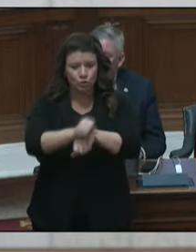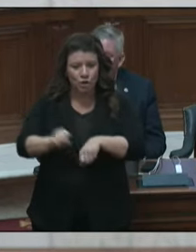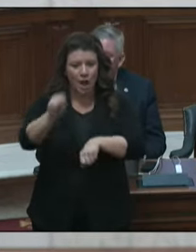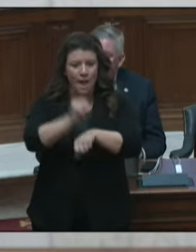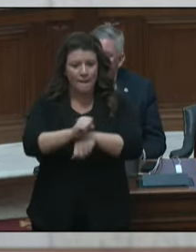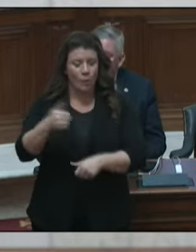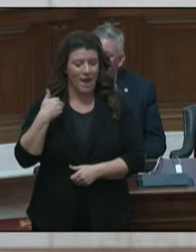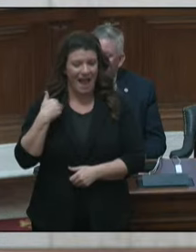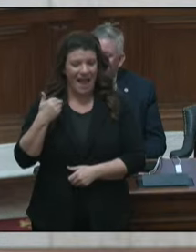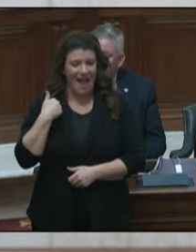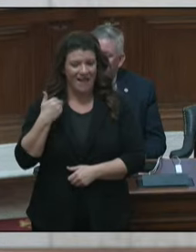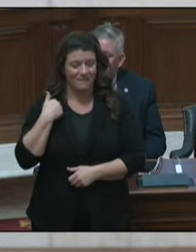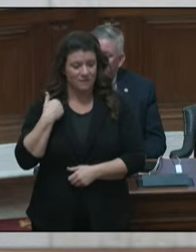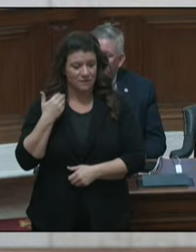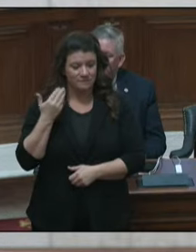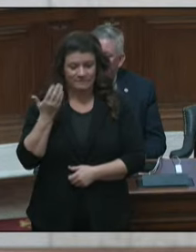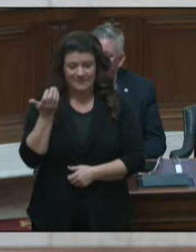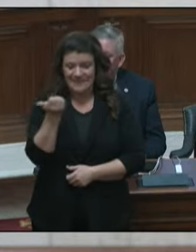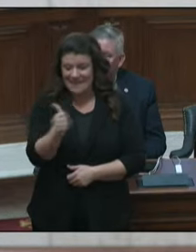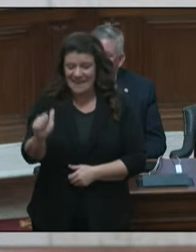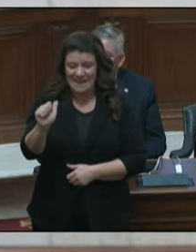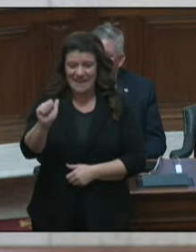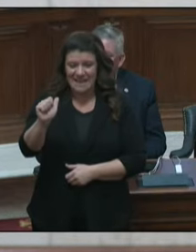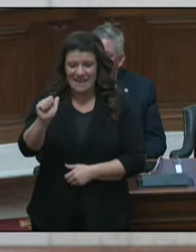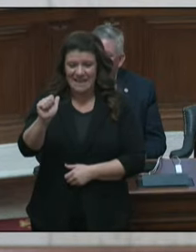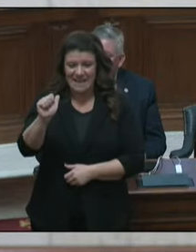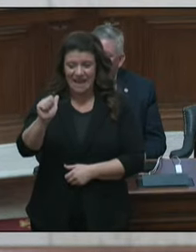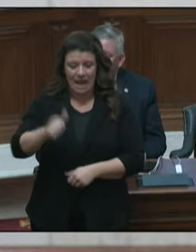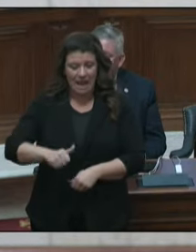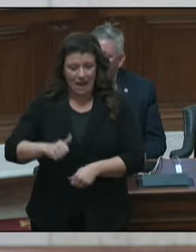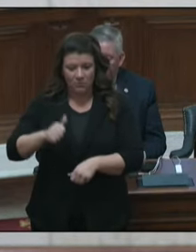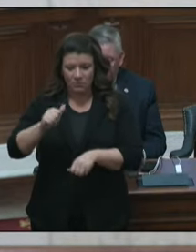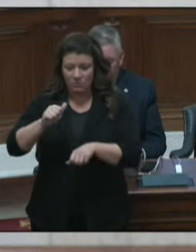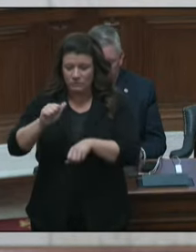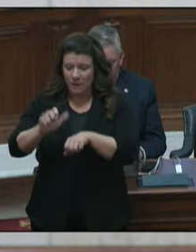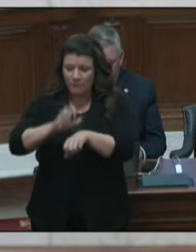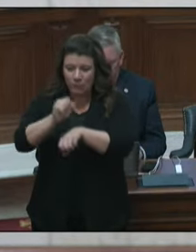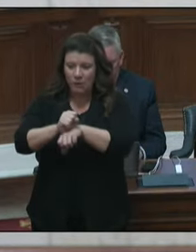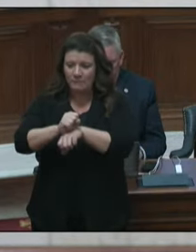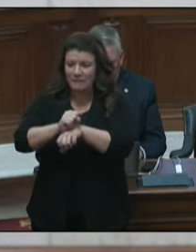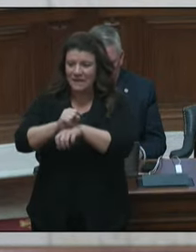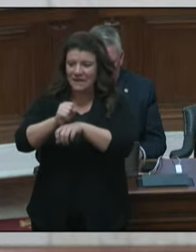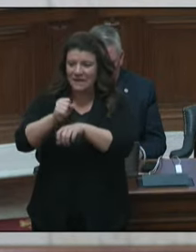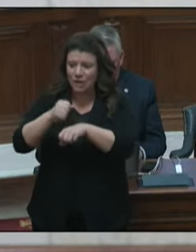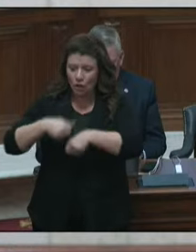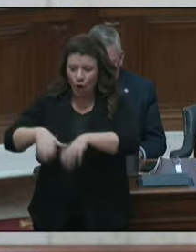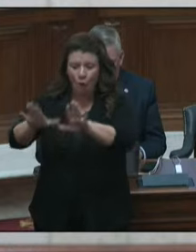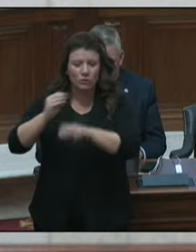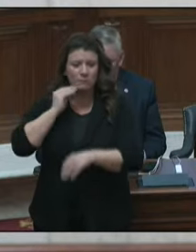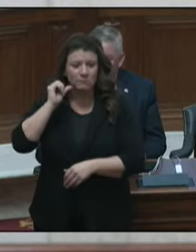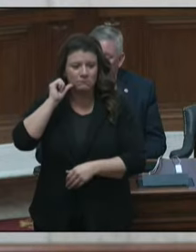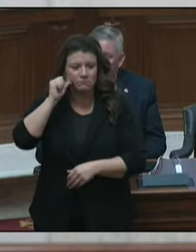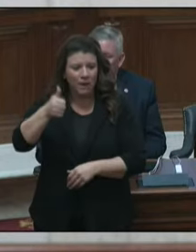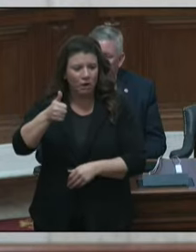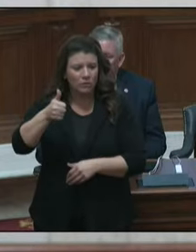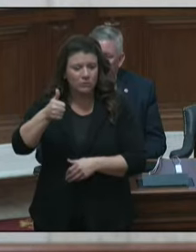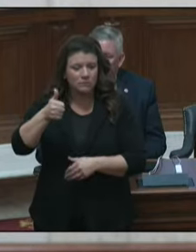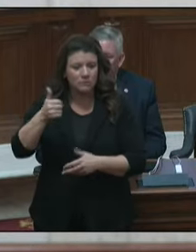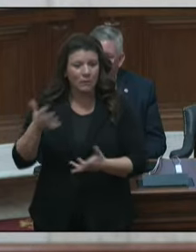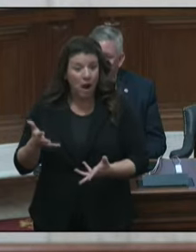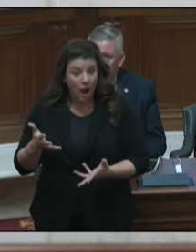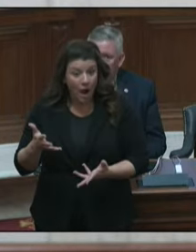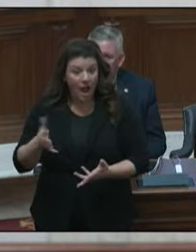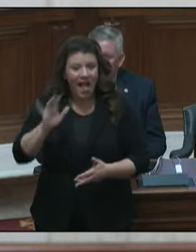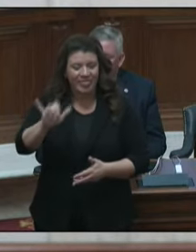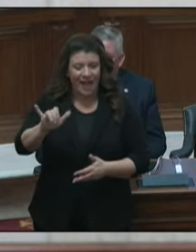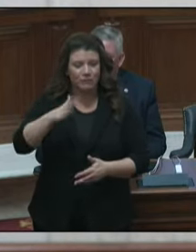even remotely on the books, if we let them all go tomorrow, what would it cost? And that's where the idea